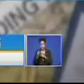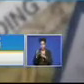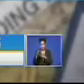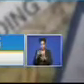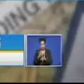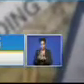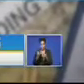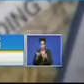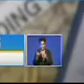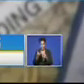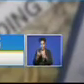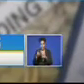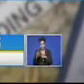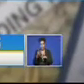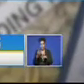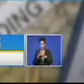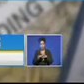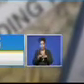advisory, which we